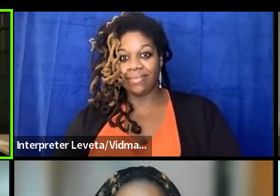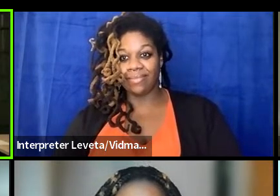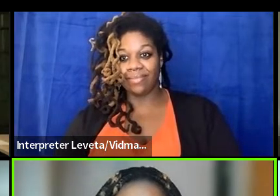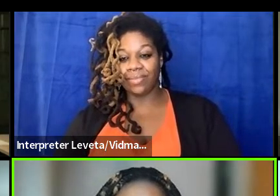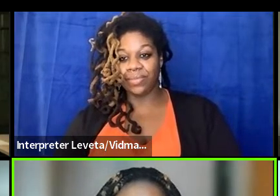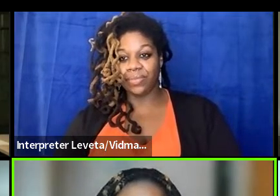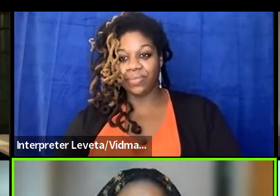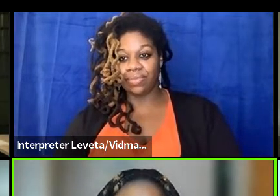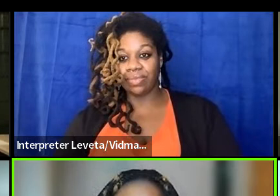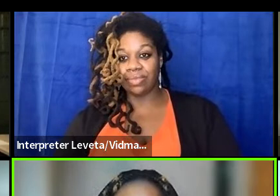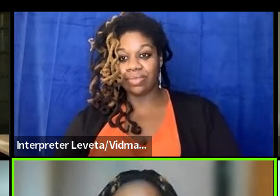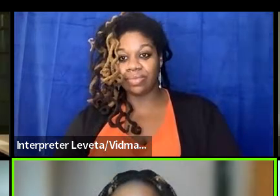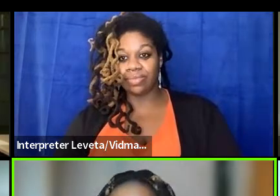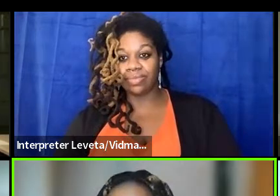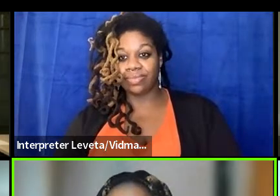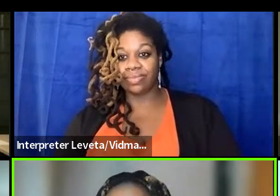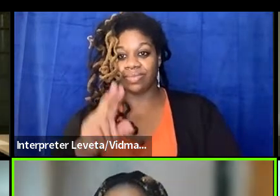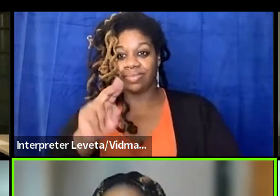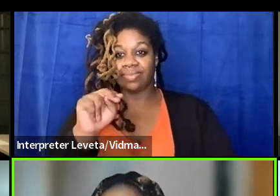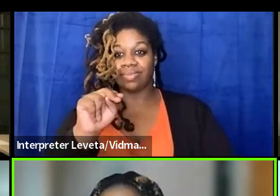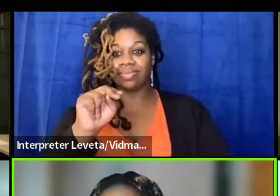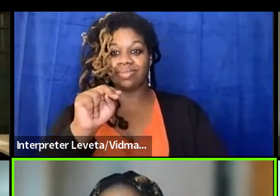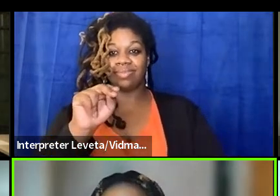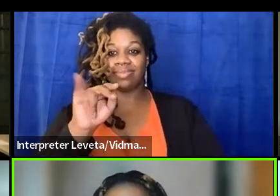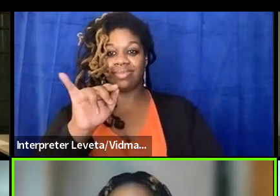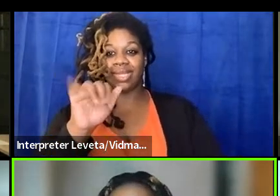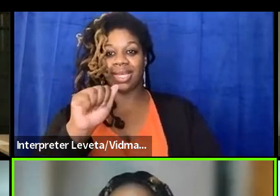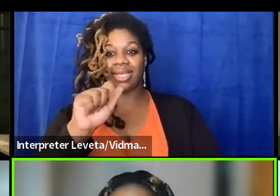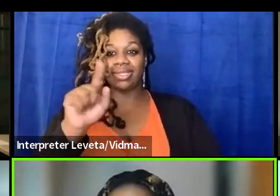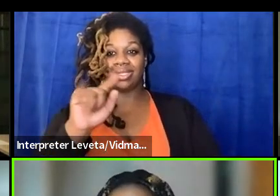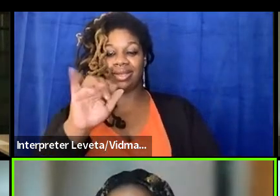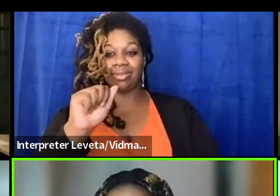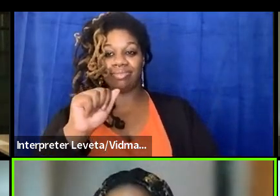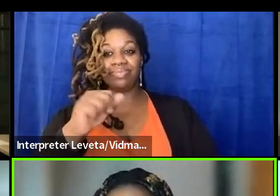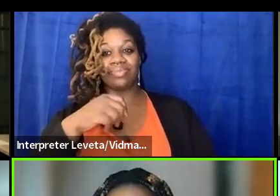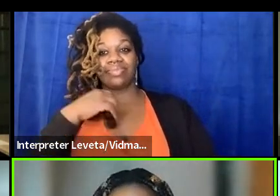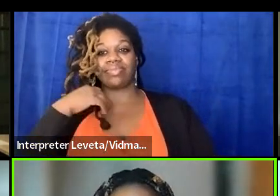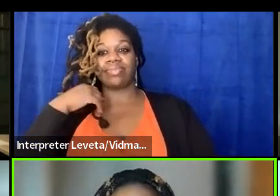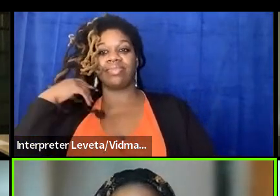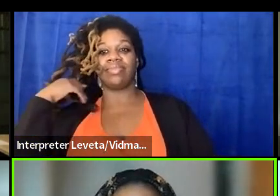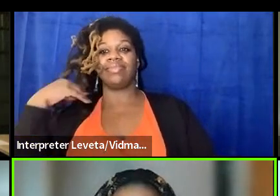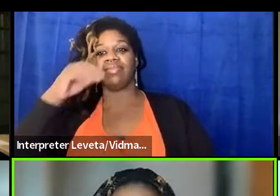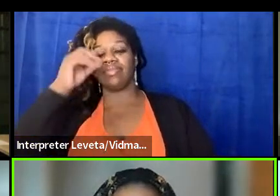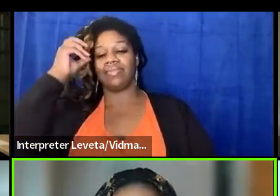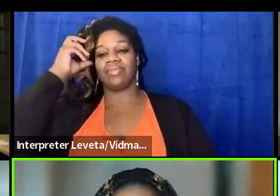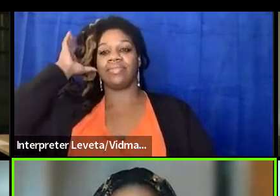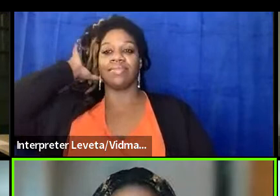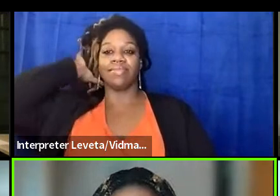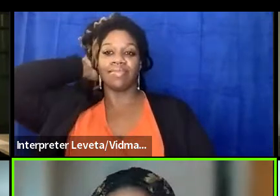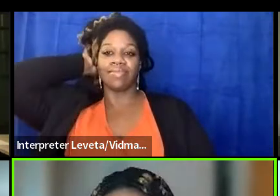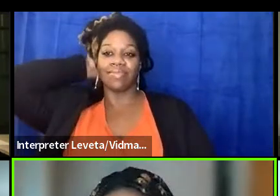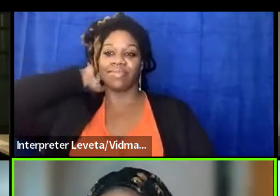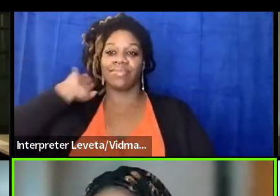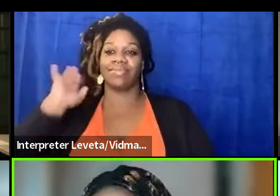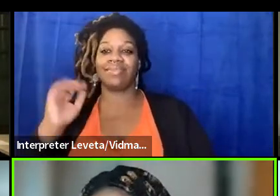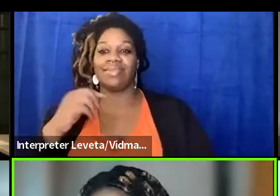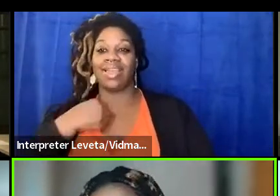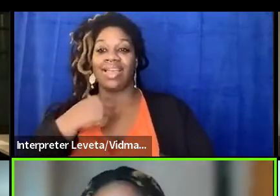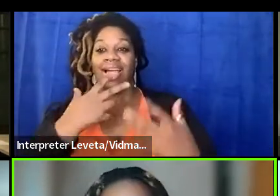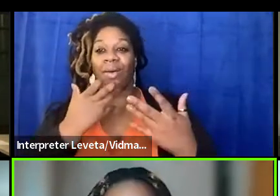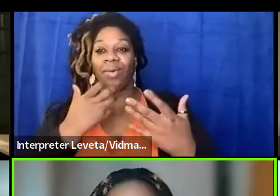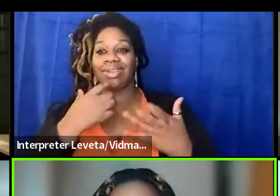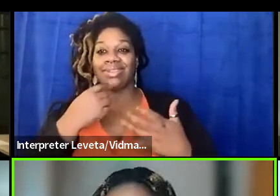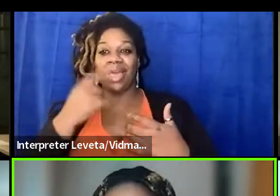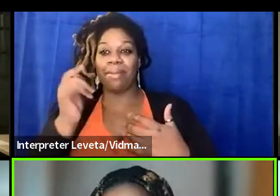Nobody? I can go. Yes. I would like to say I'm like Batman or something and like I just raised myself,